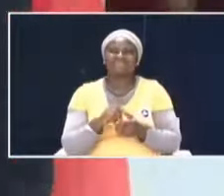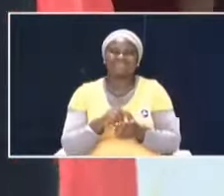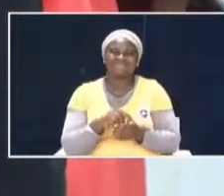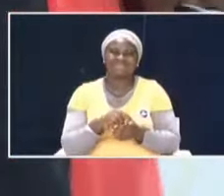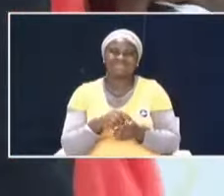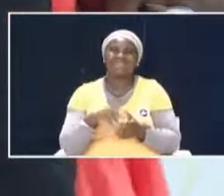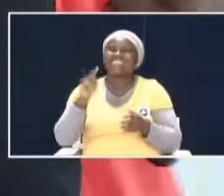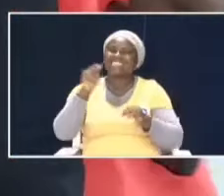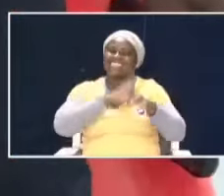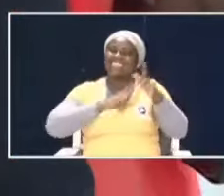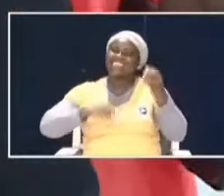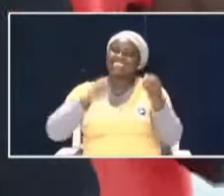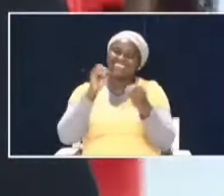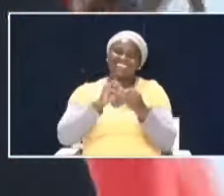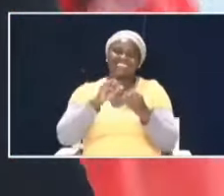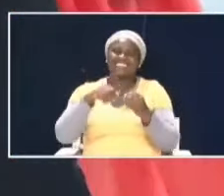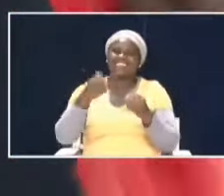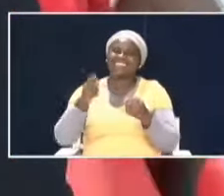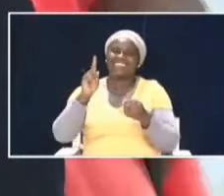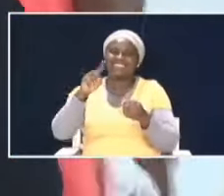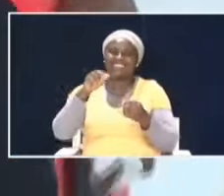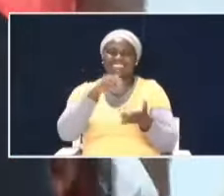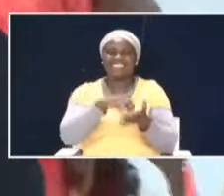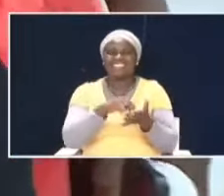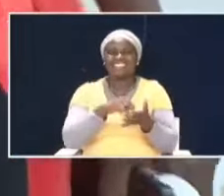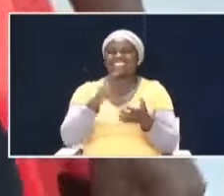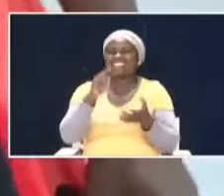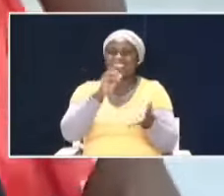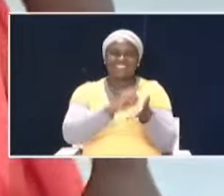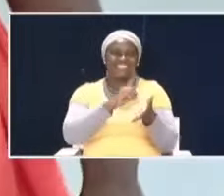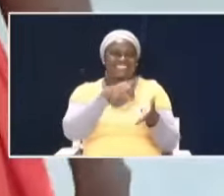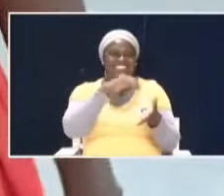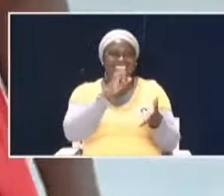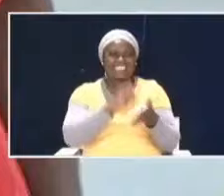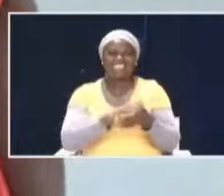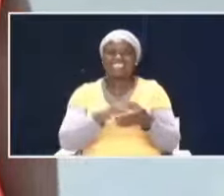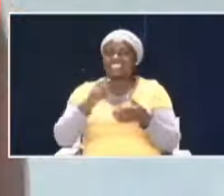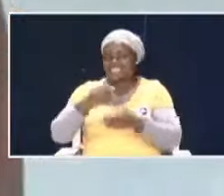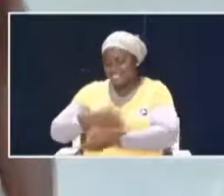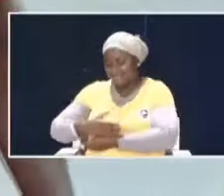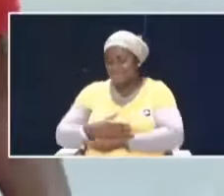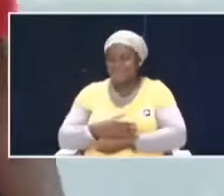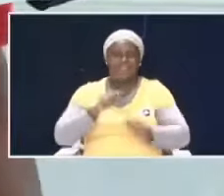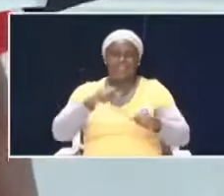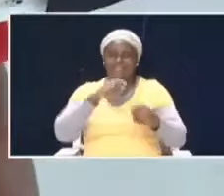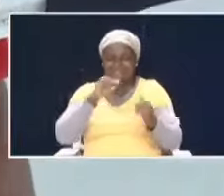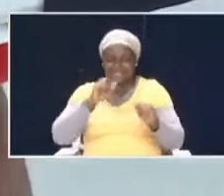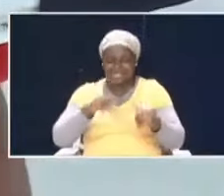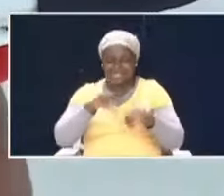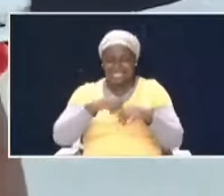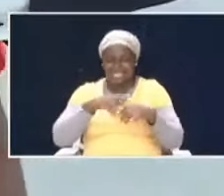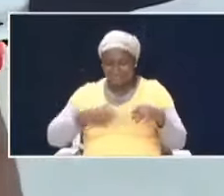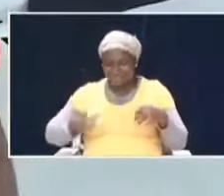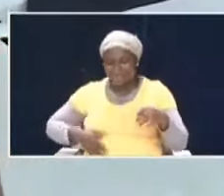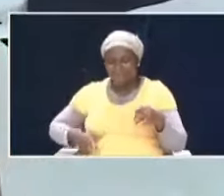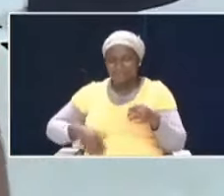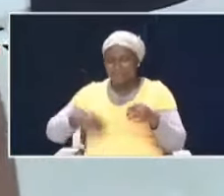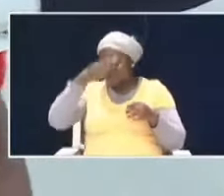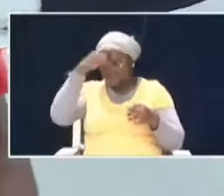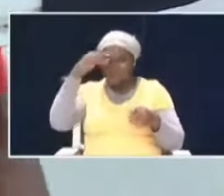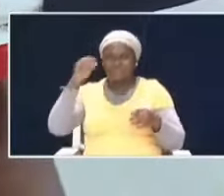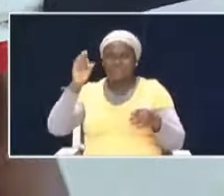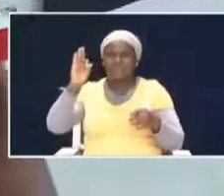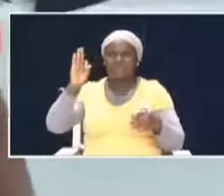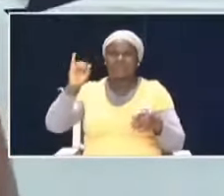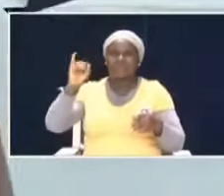And the Lord added another one again. The doctor said the baby cannot stay in my womb because I have a multiple fibroid.